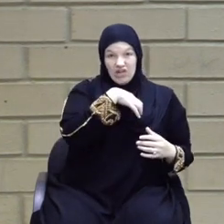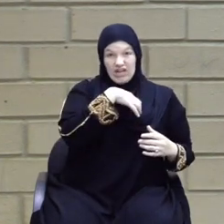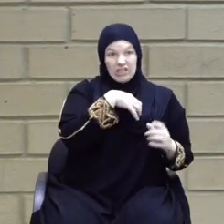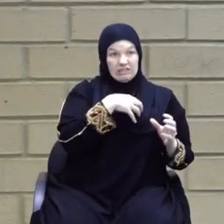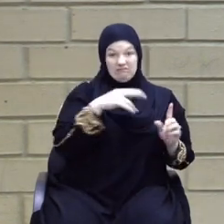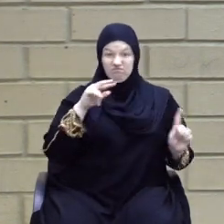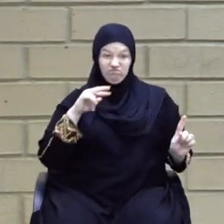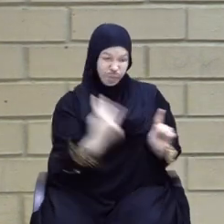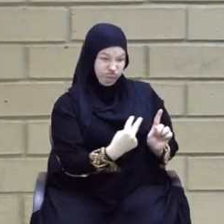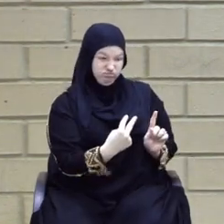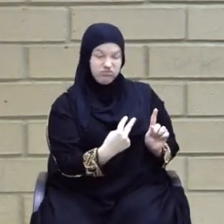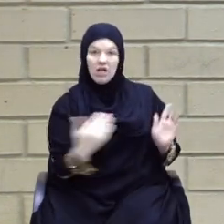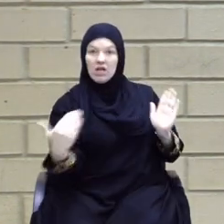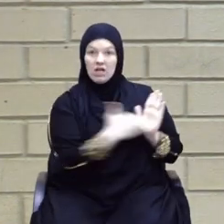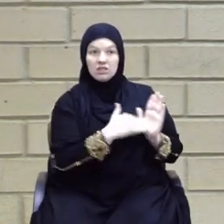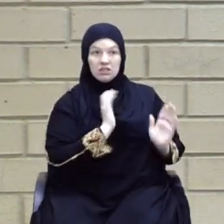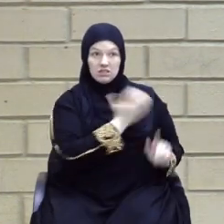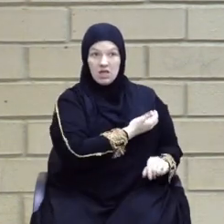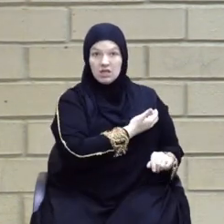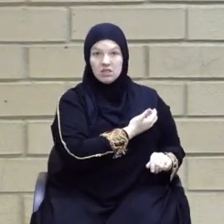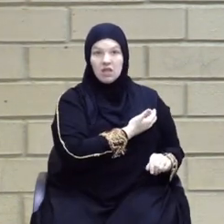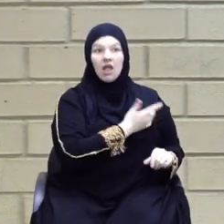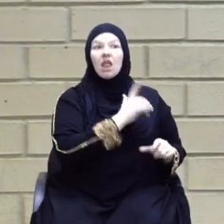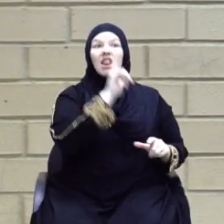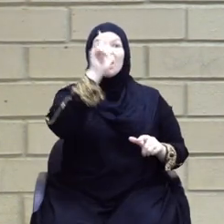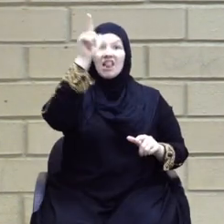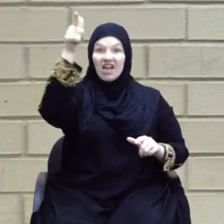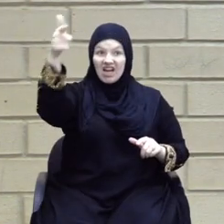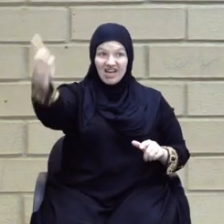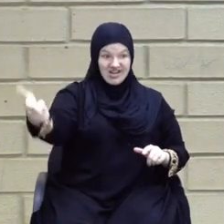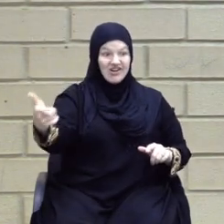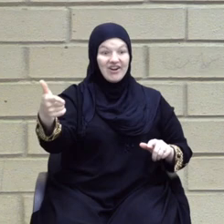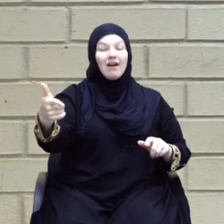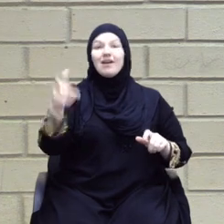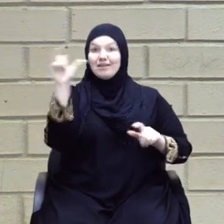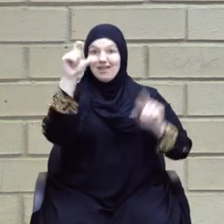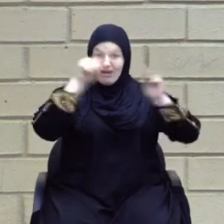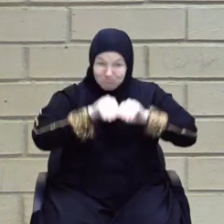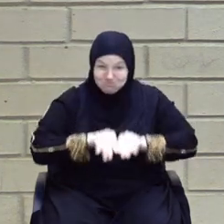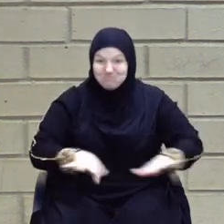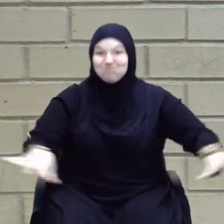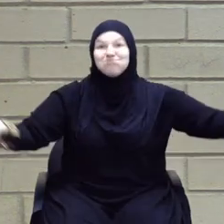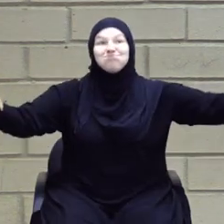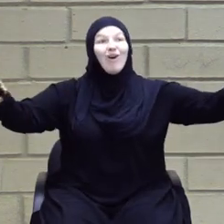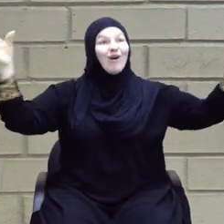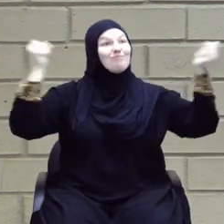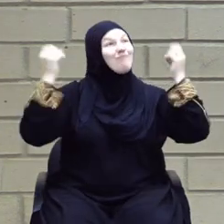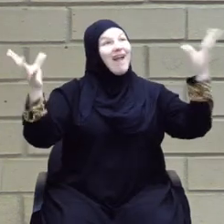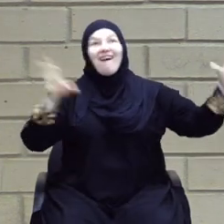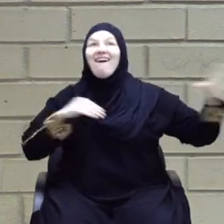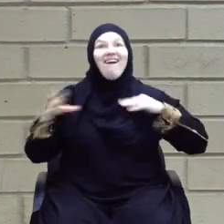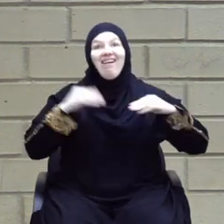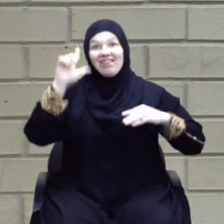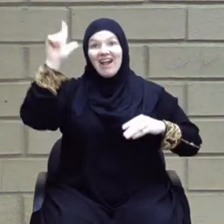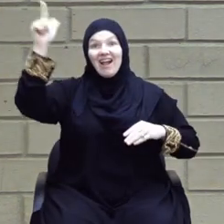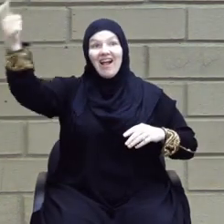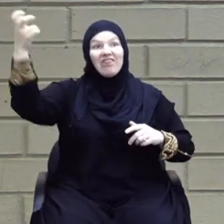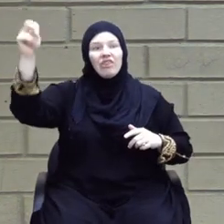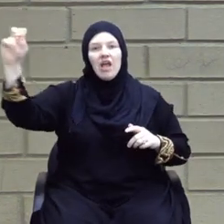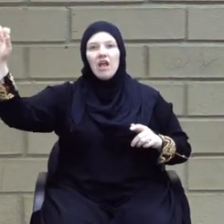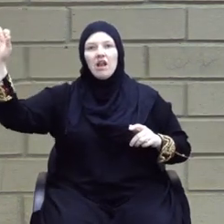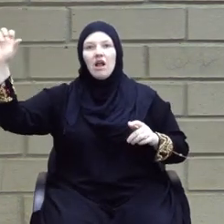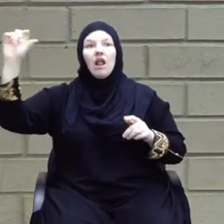What this denotes here is that there is a transitional period between